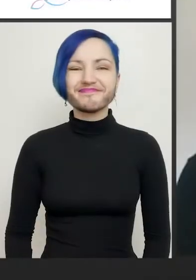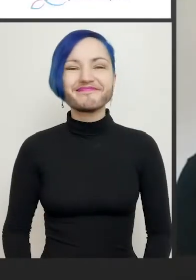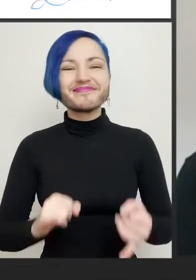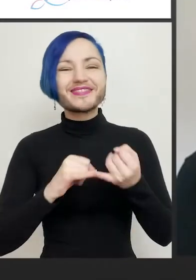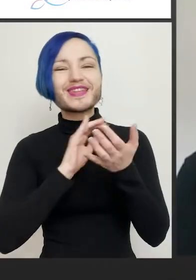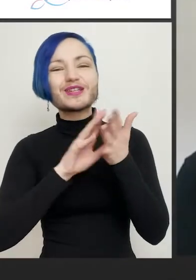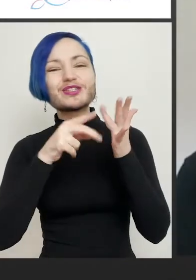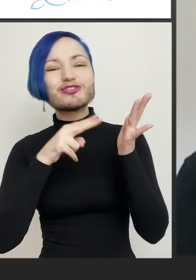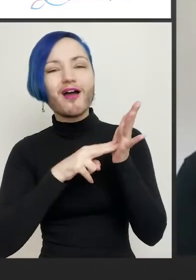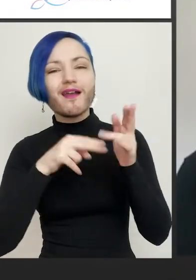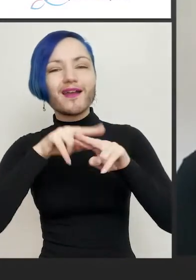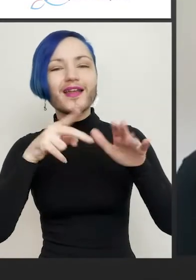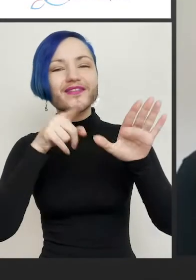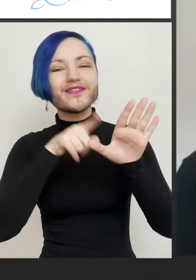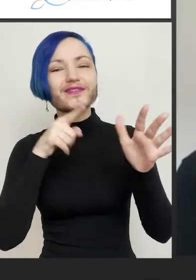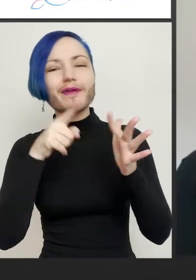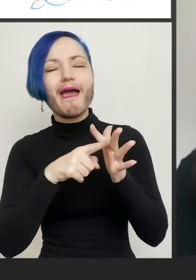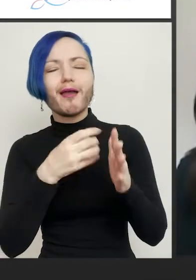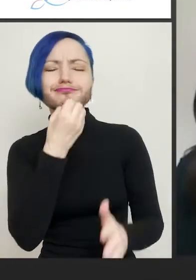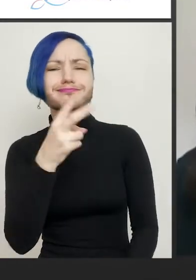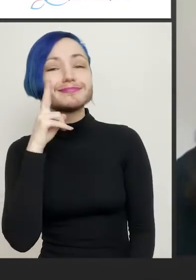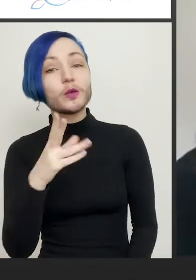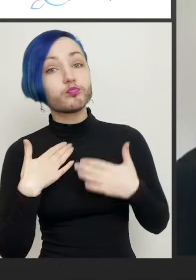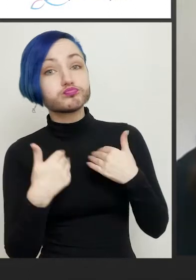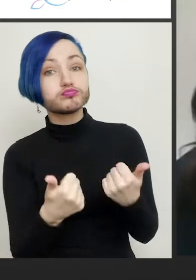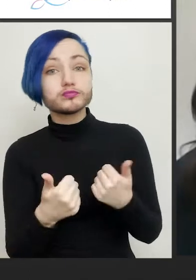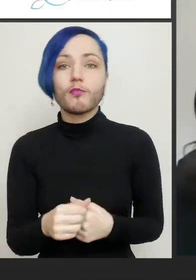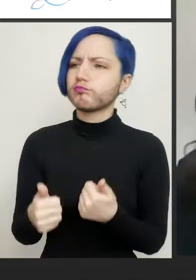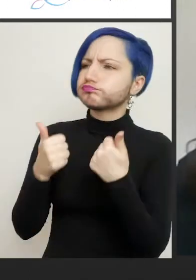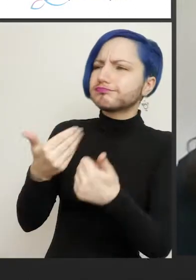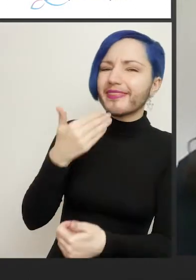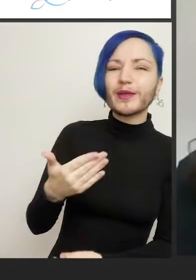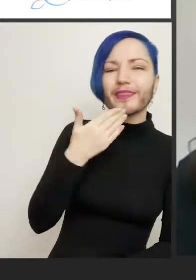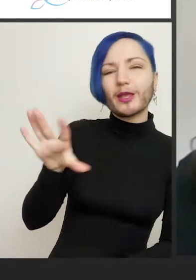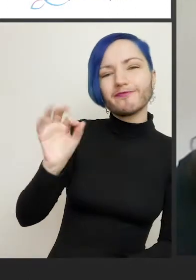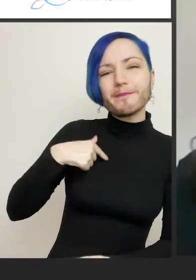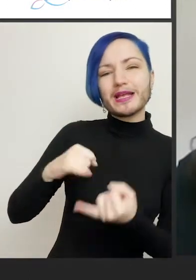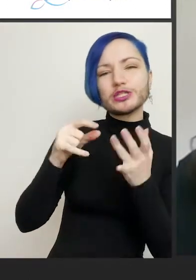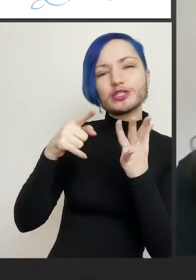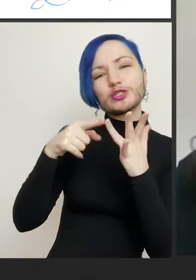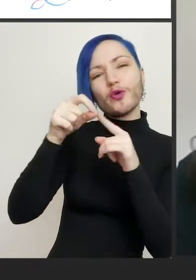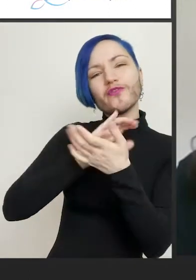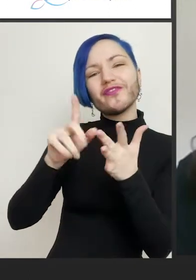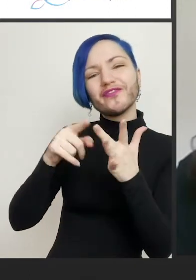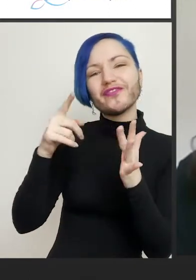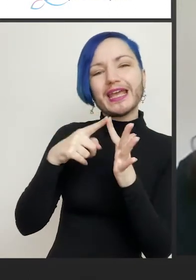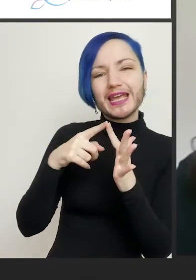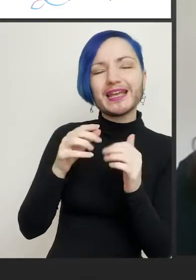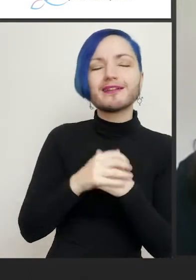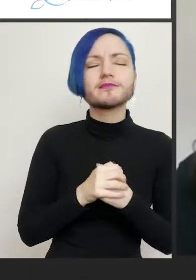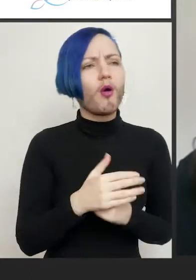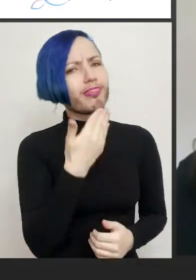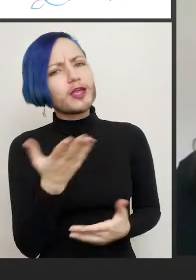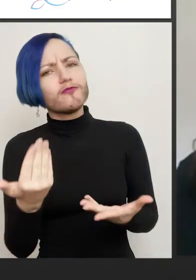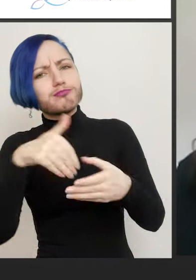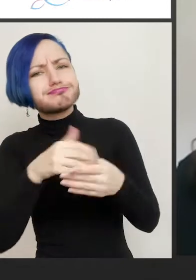Shon Faye, so nice to see you. How are you doing? I'm good, thank you. Thanks for having me, Sophie. Well, thanks for coming to talk to me today. Brilliant.